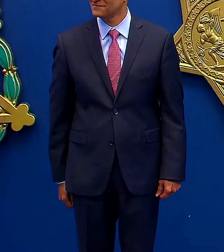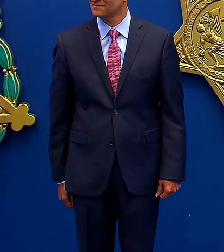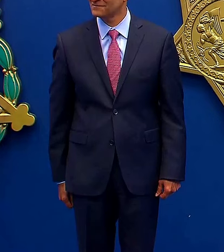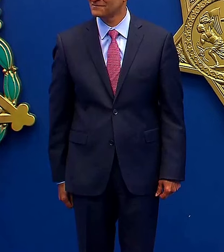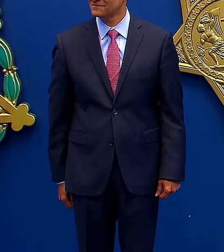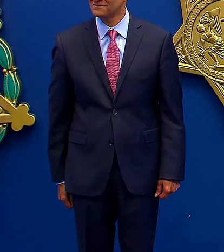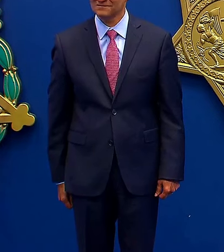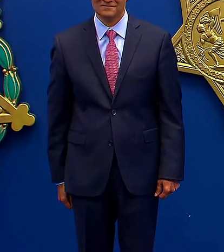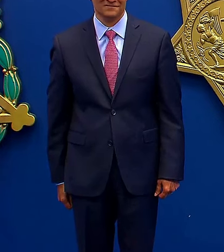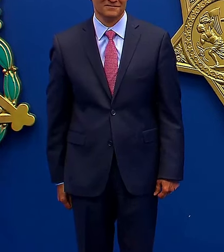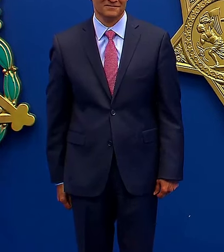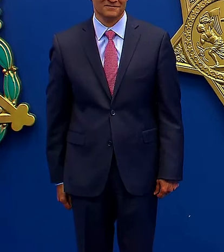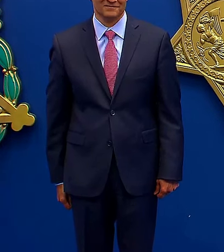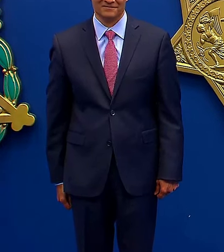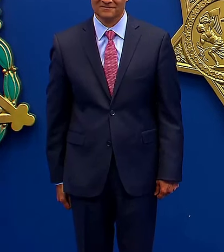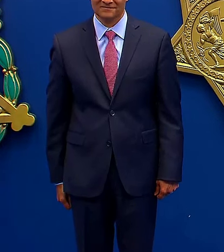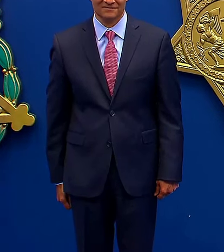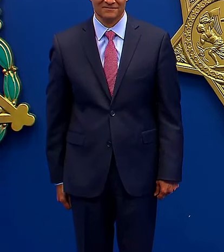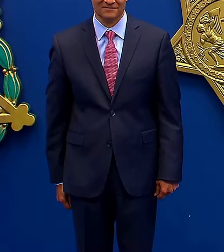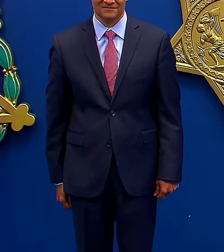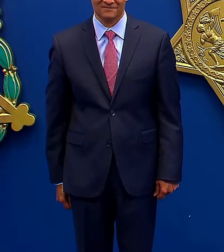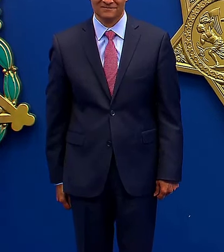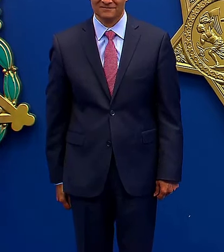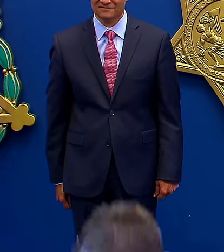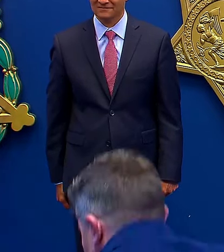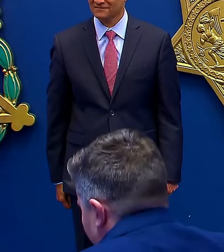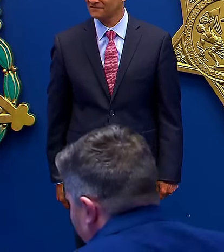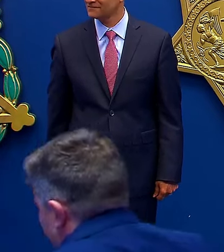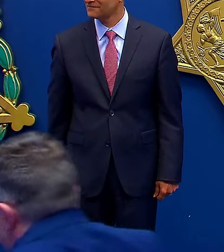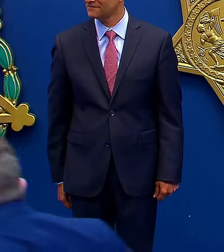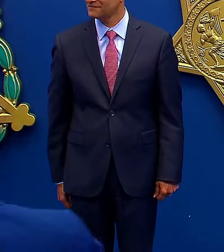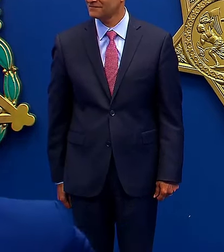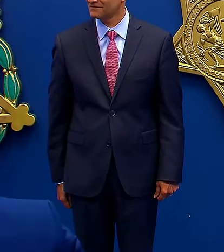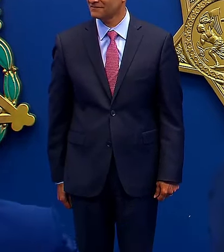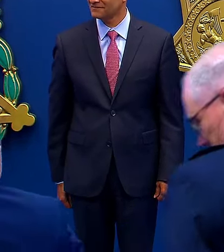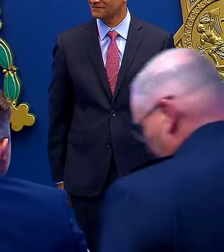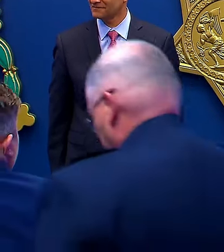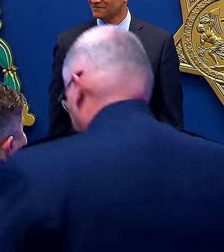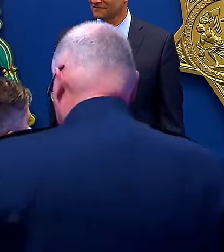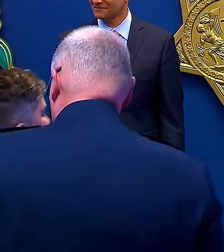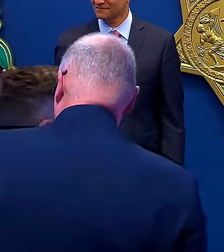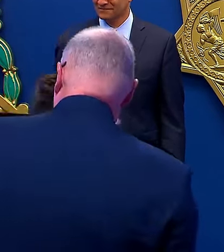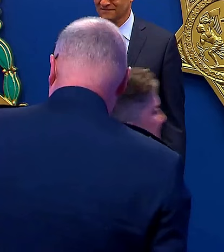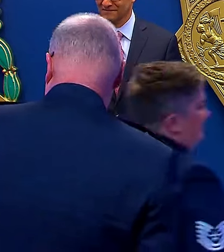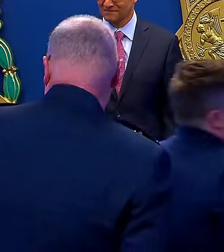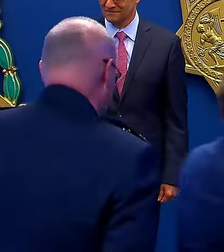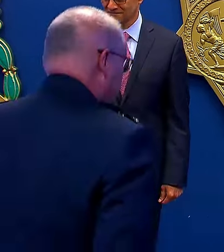We now recognize Technical Sergeant Monica A. Luna from the United States Space Force.